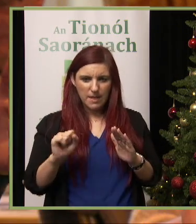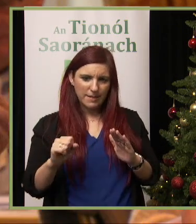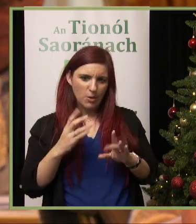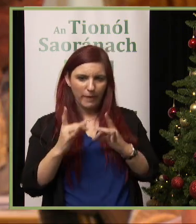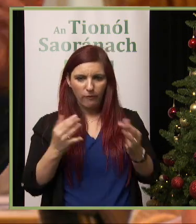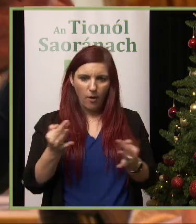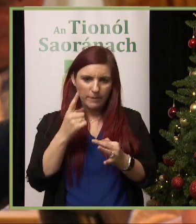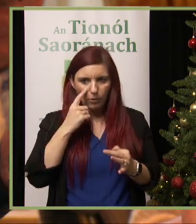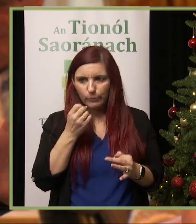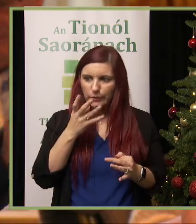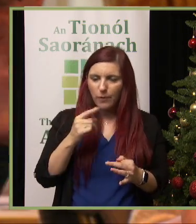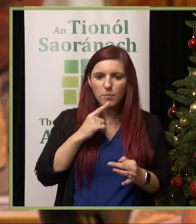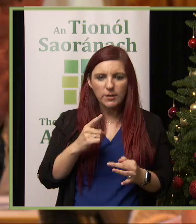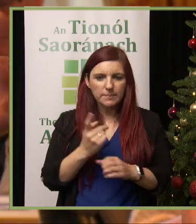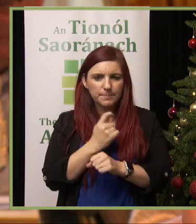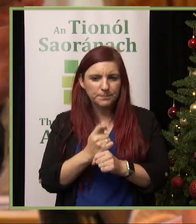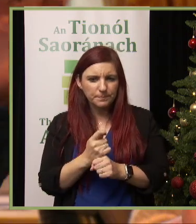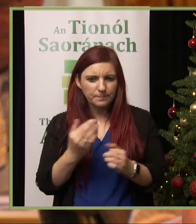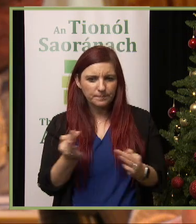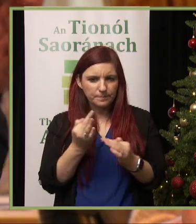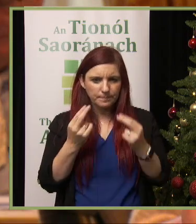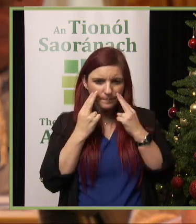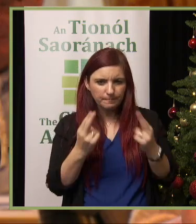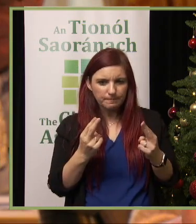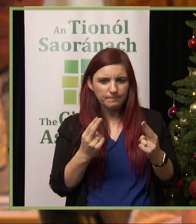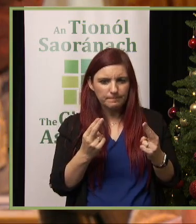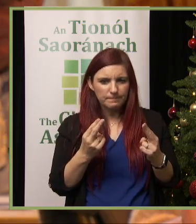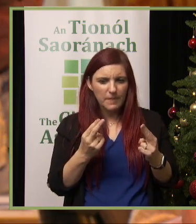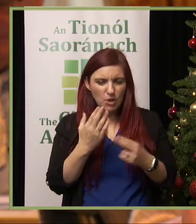farmers need a certain amount of it. So for me, it's a separate